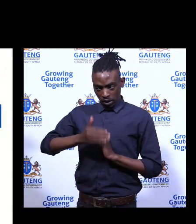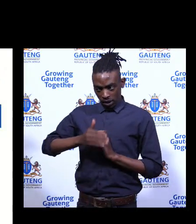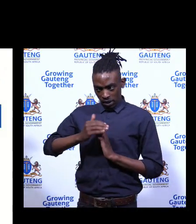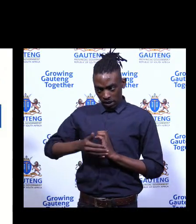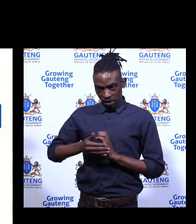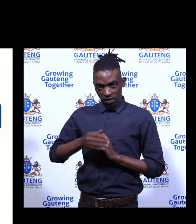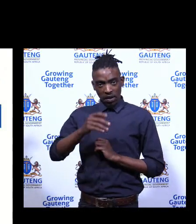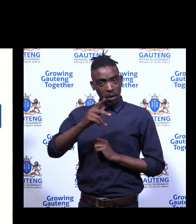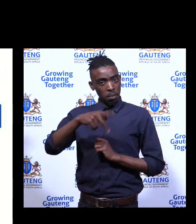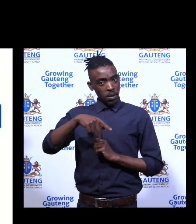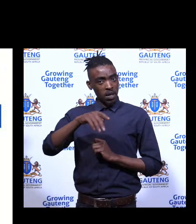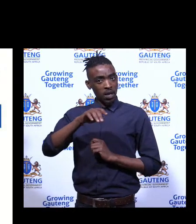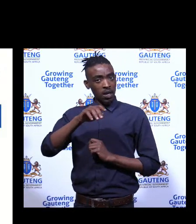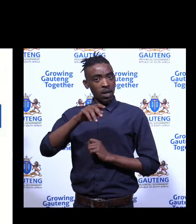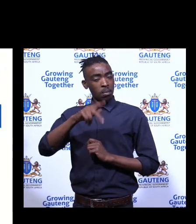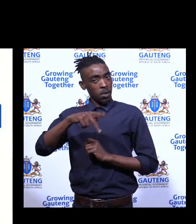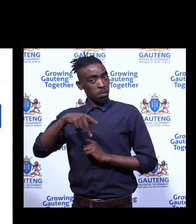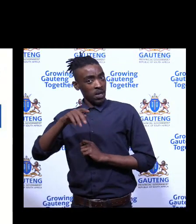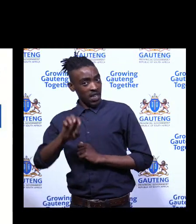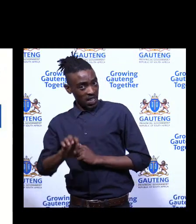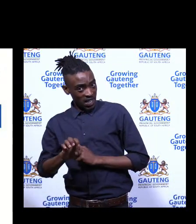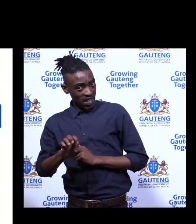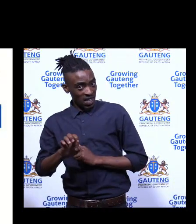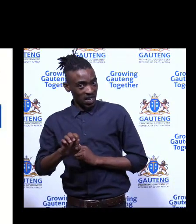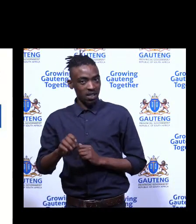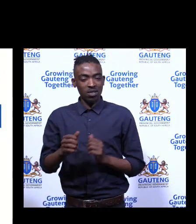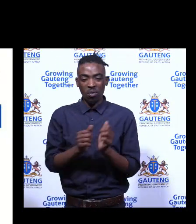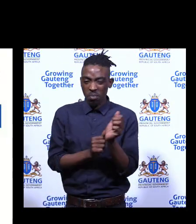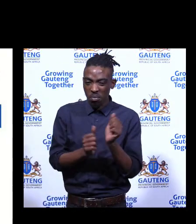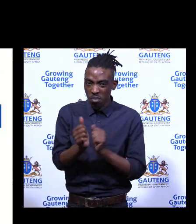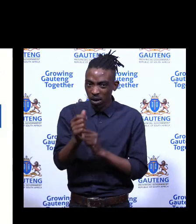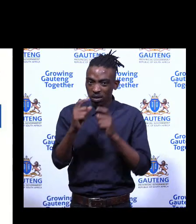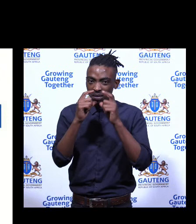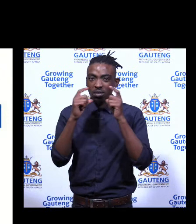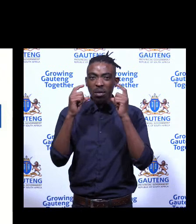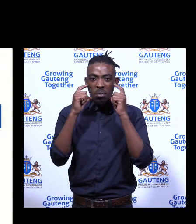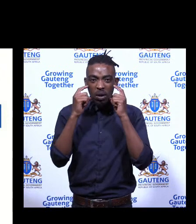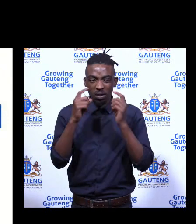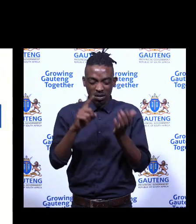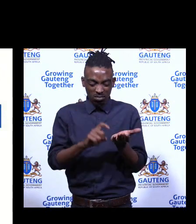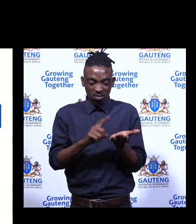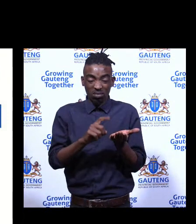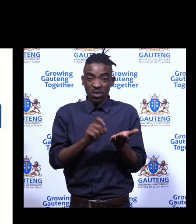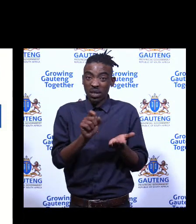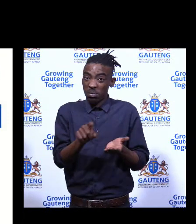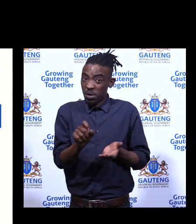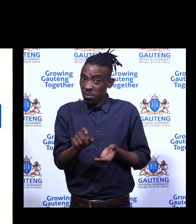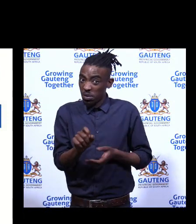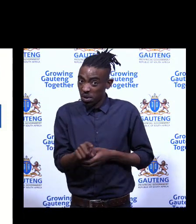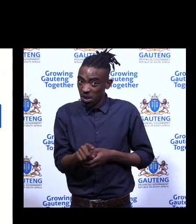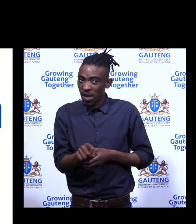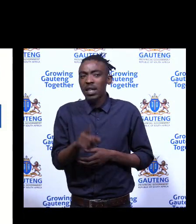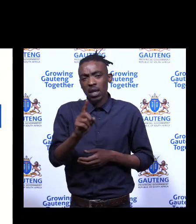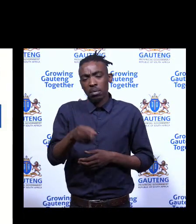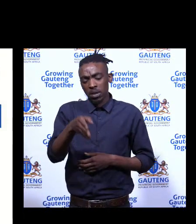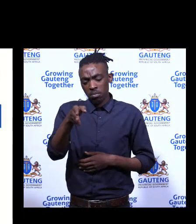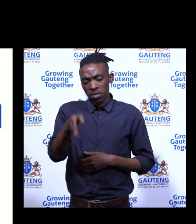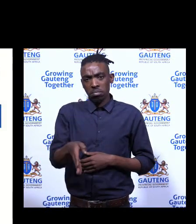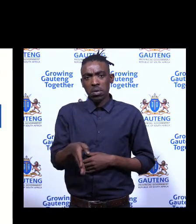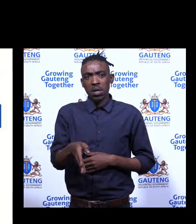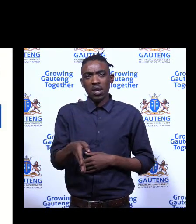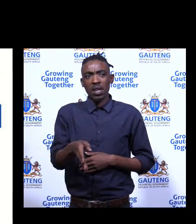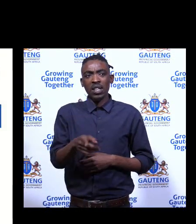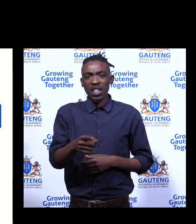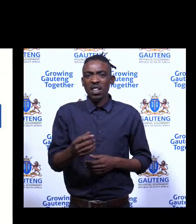important, that you may have on the ground an equipment that has been certified by SAPRA